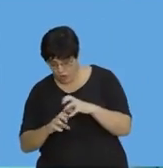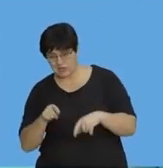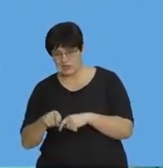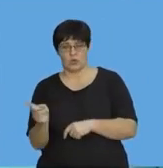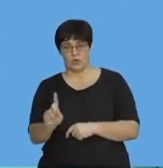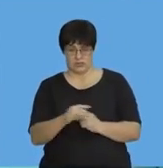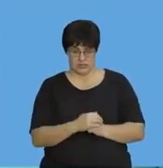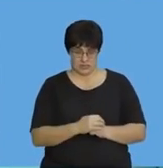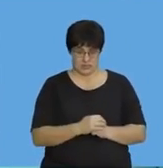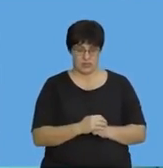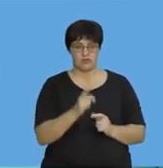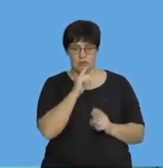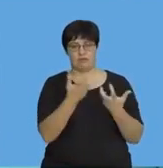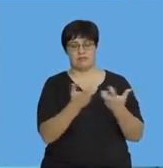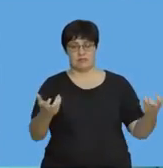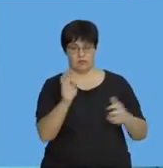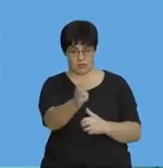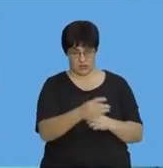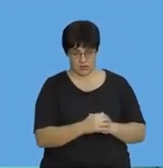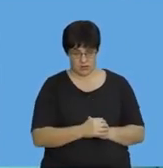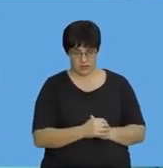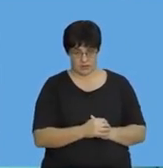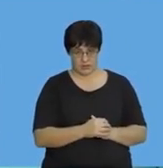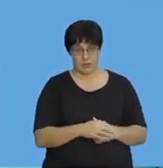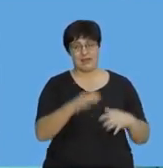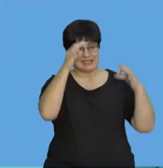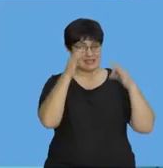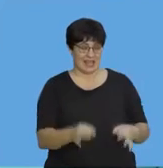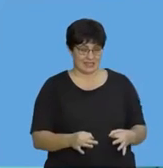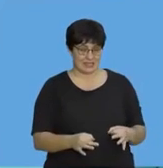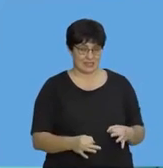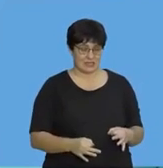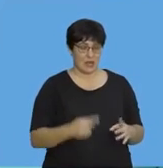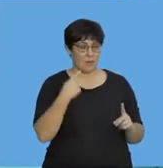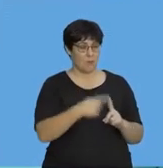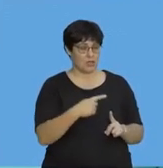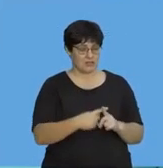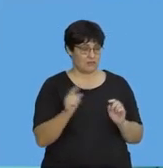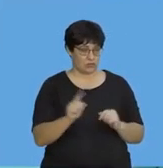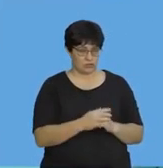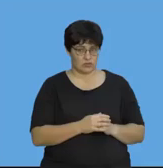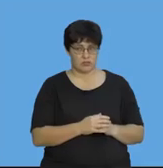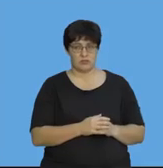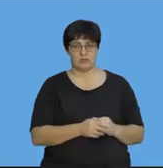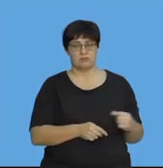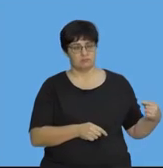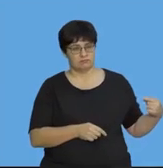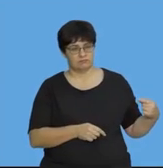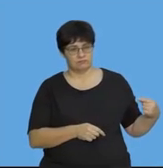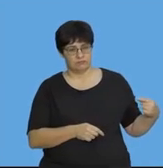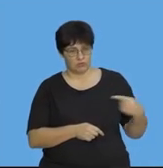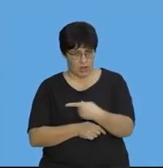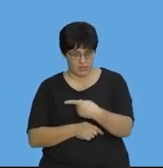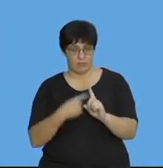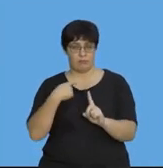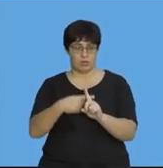impulse exerted on the other. So we're going to separate it. Now, we need to make a decision as to the positive direction. I'm going to make